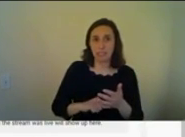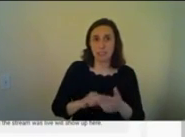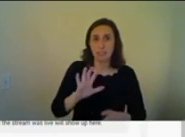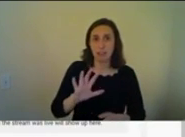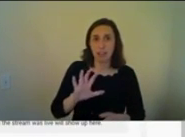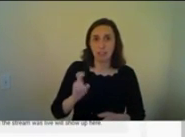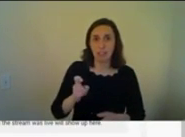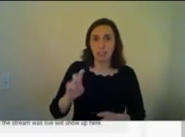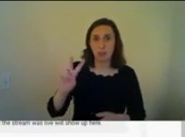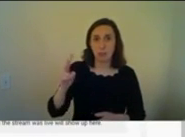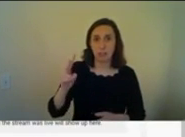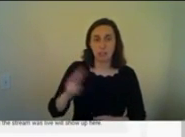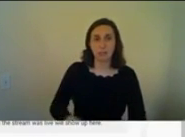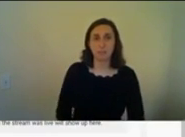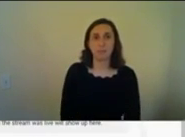5x squared.